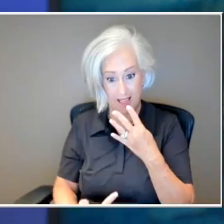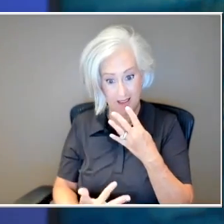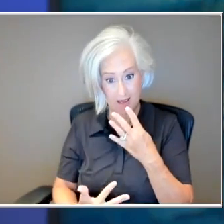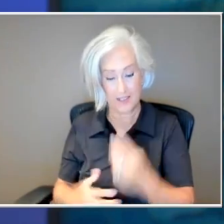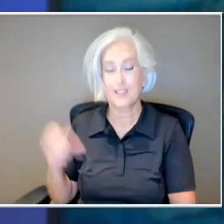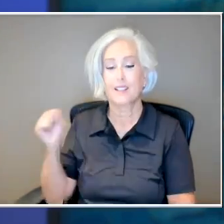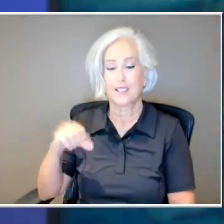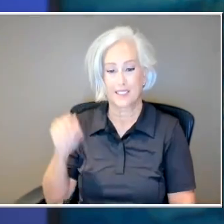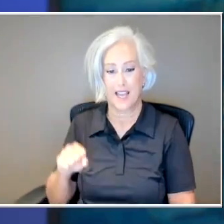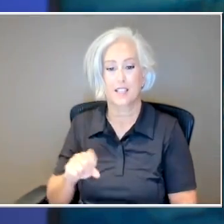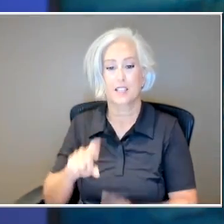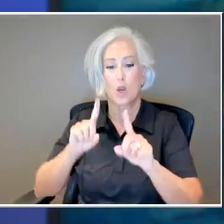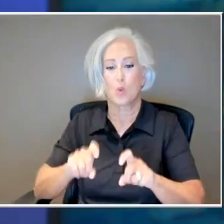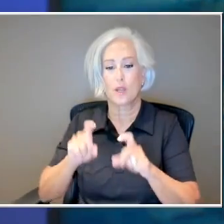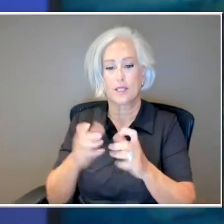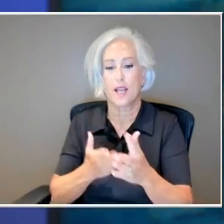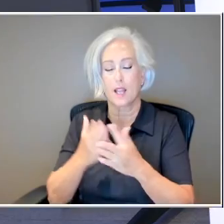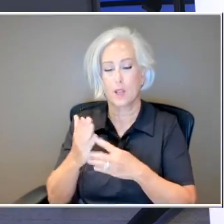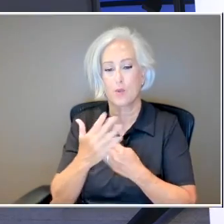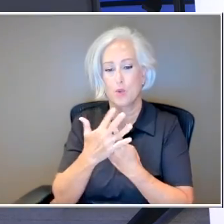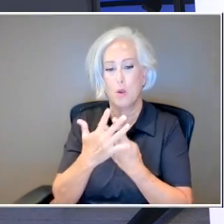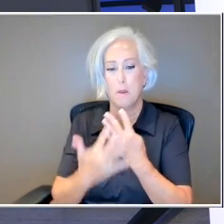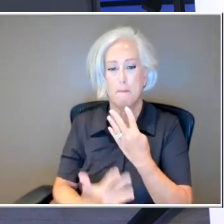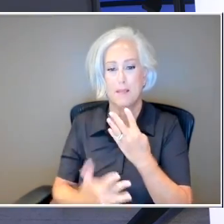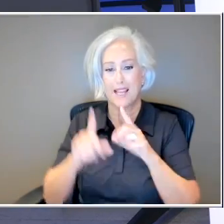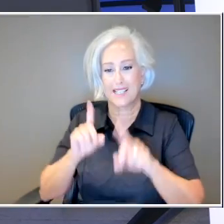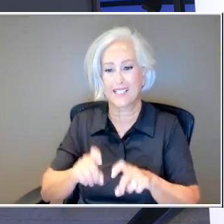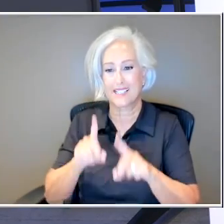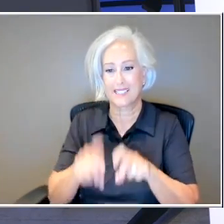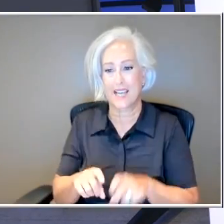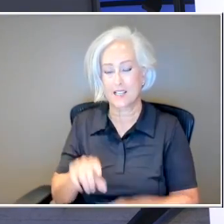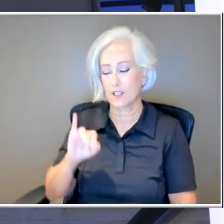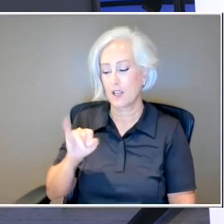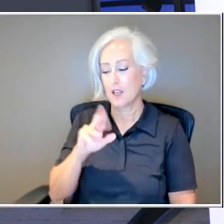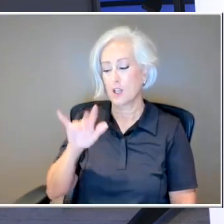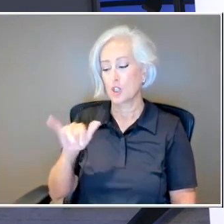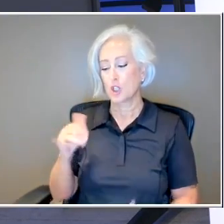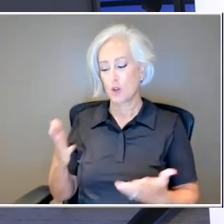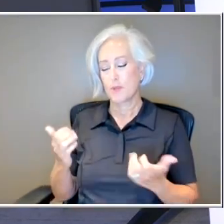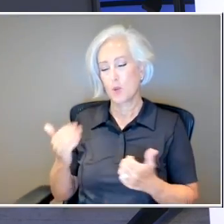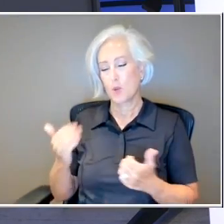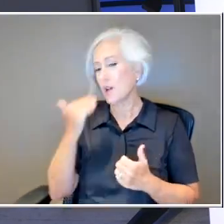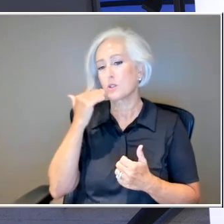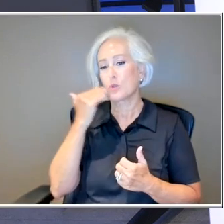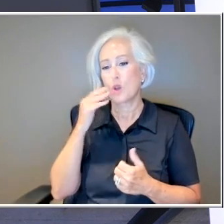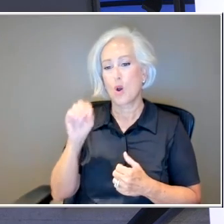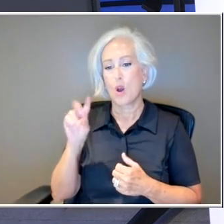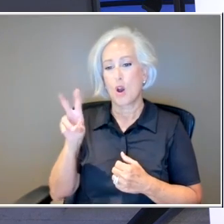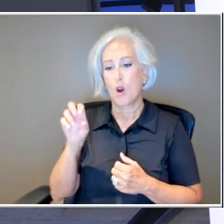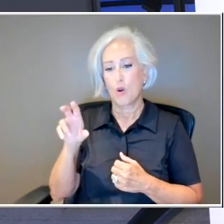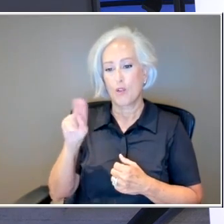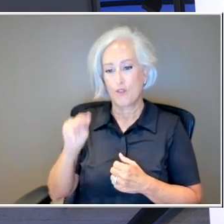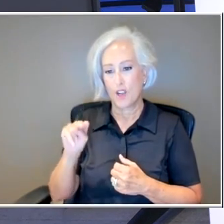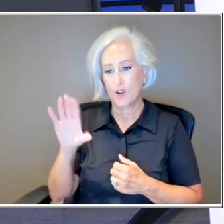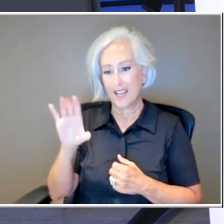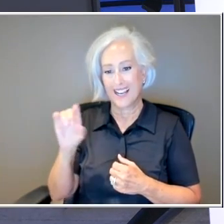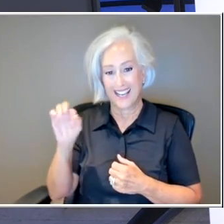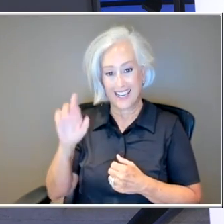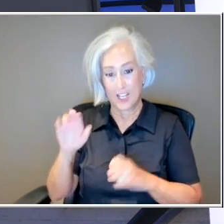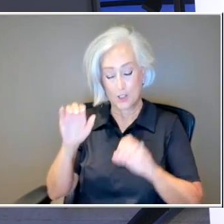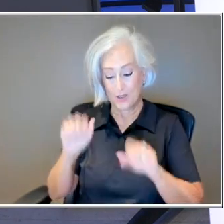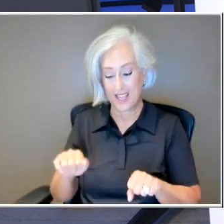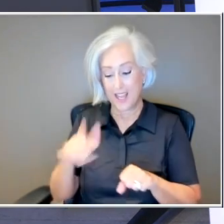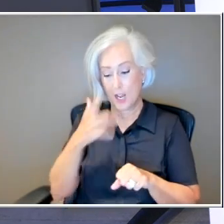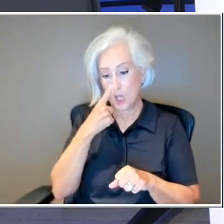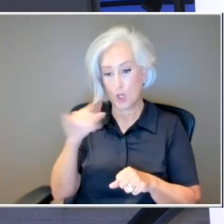by a blood test. Jeremy wants to know, he says, I've heard that ovarian cancer can look like IBS or a UTI at first.